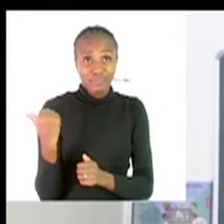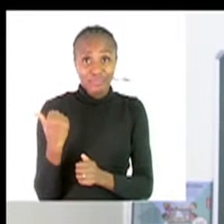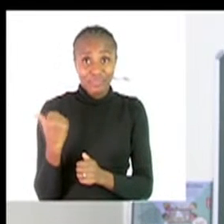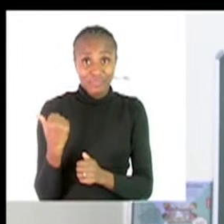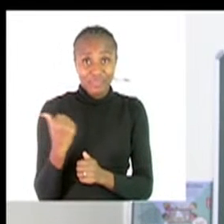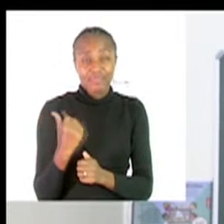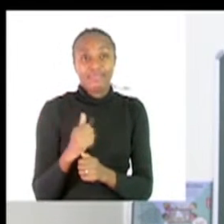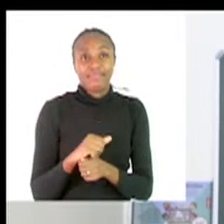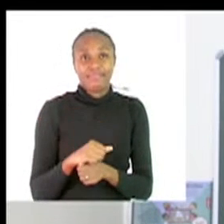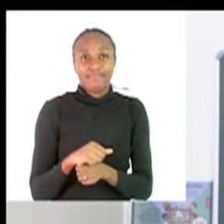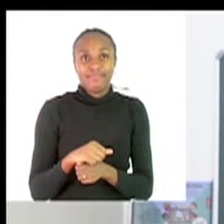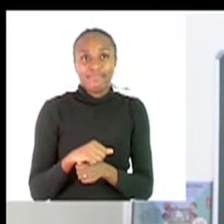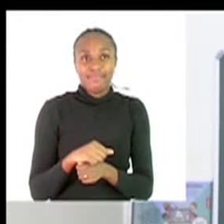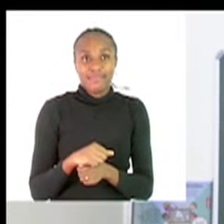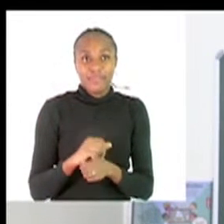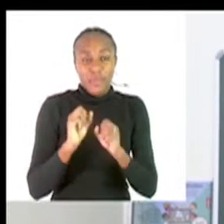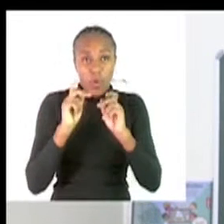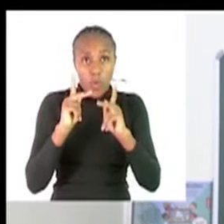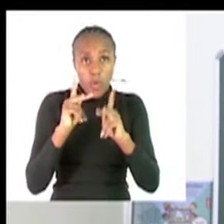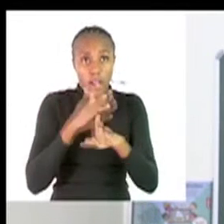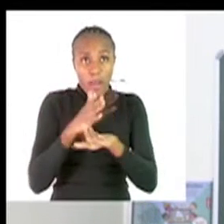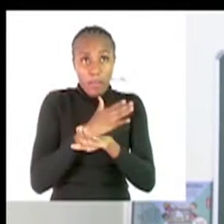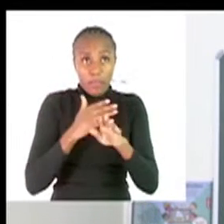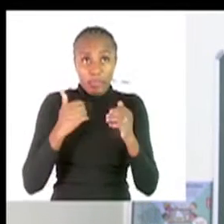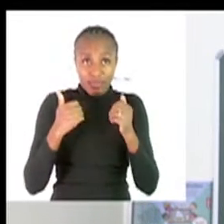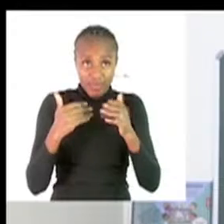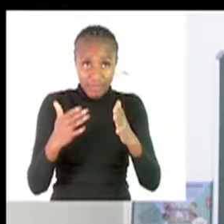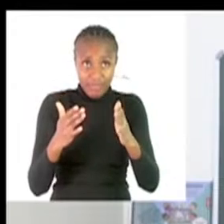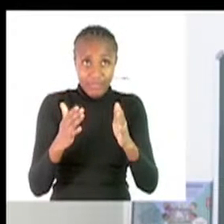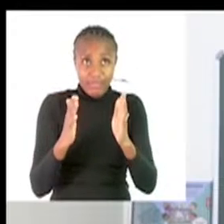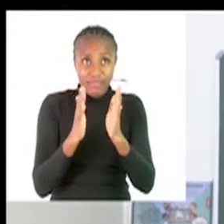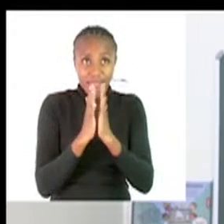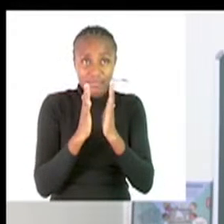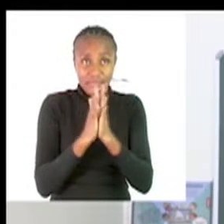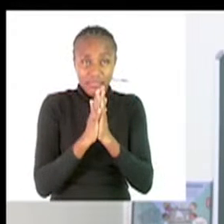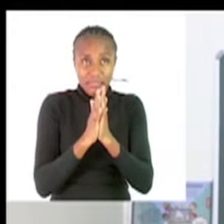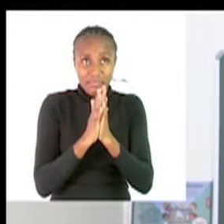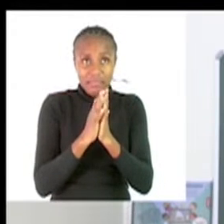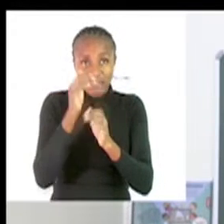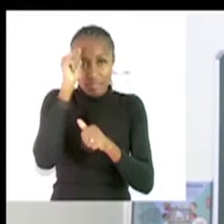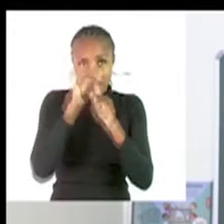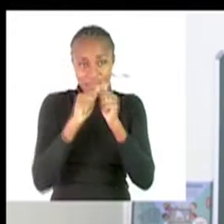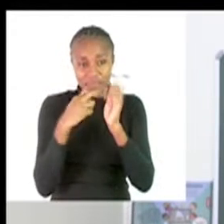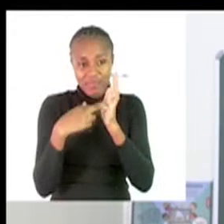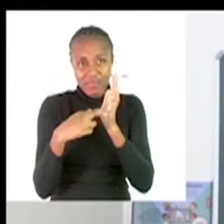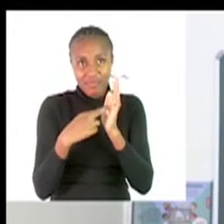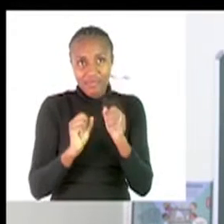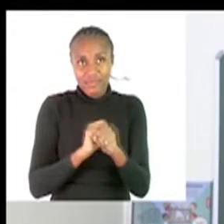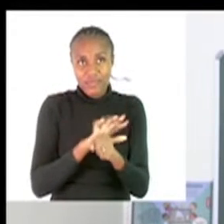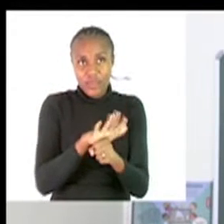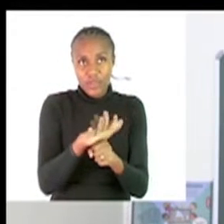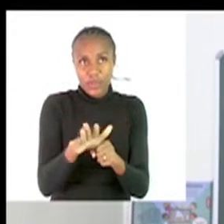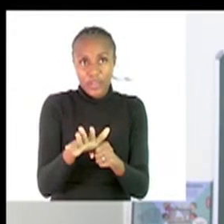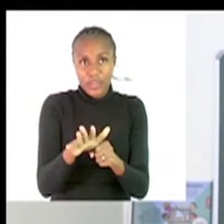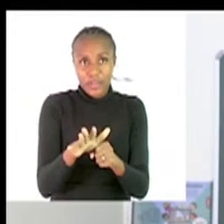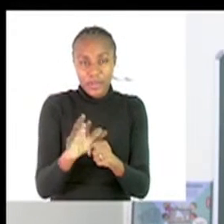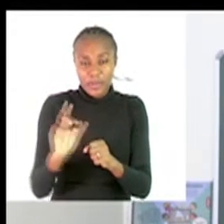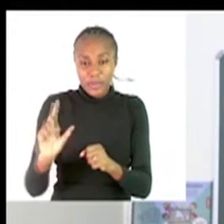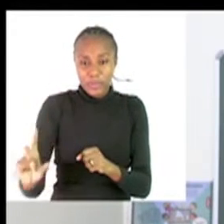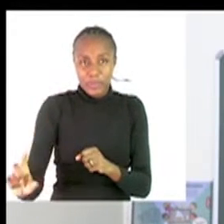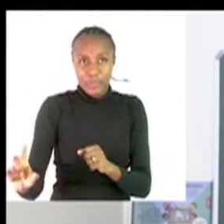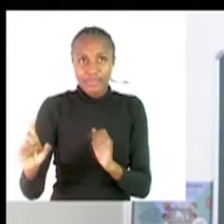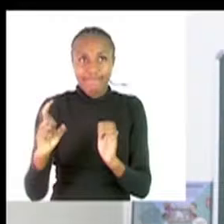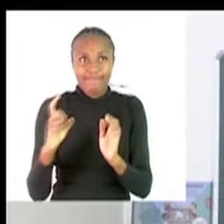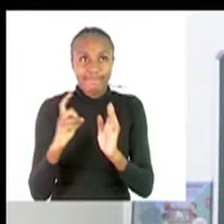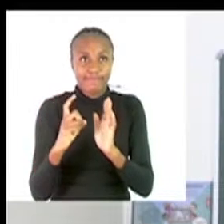Pomwene. Before we begin with today's lesson, I would like us to follow the COVID-19 rule regulations. First